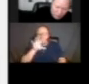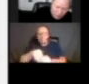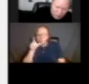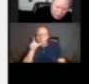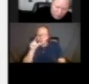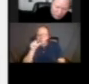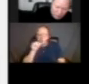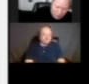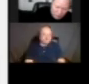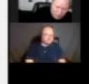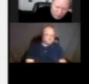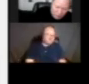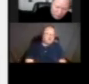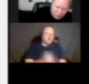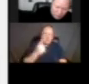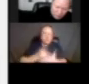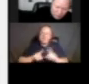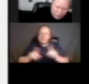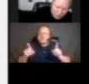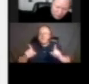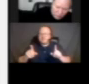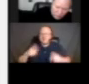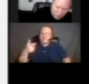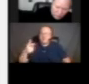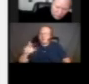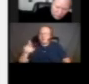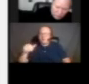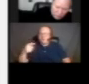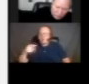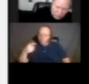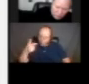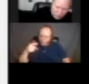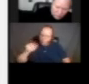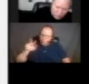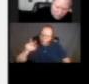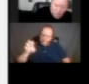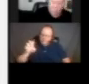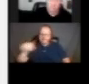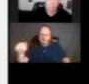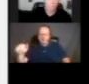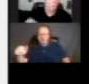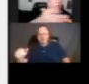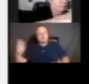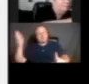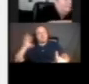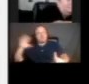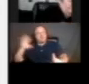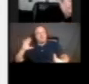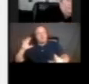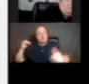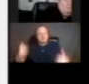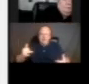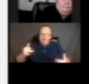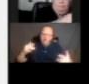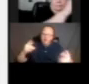right? What is the difference? What was the grave disability before? And what is it considered now, right? And